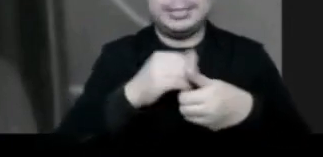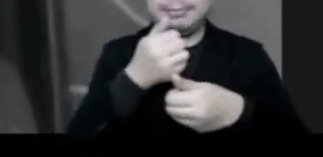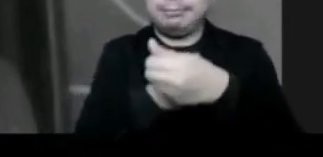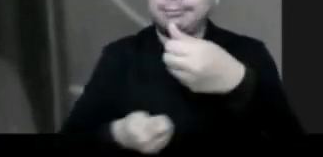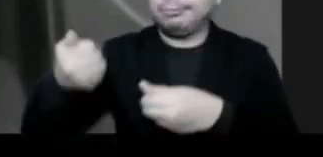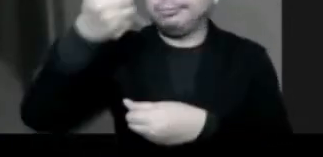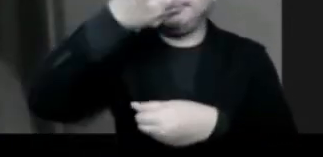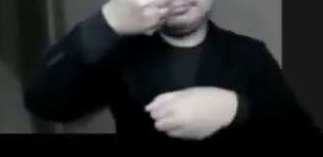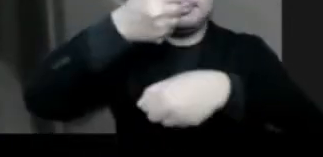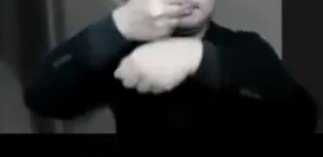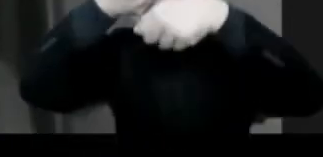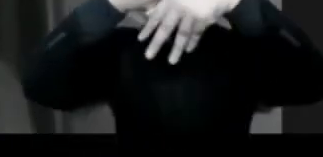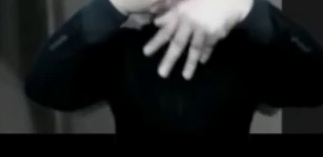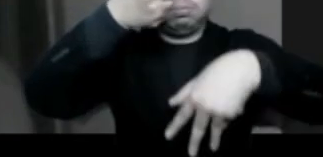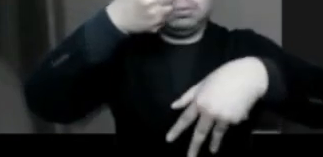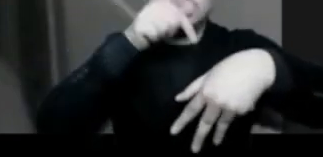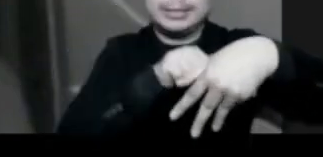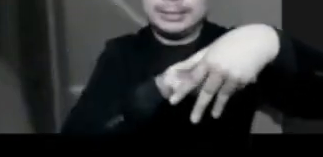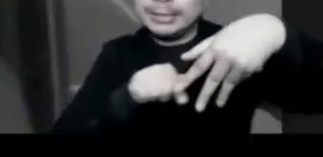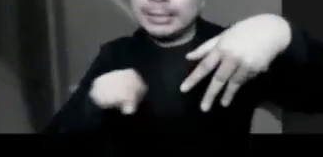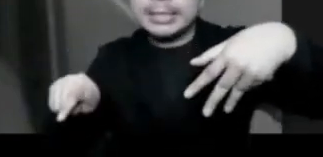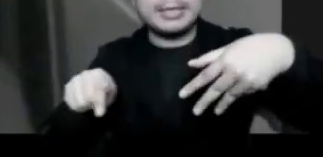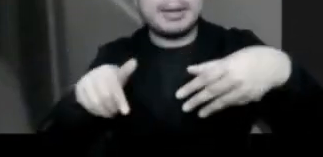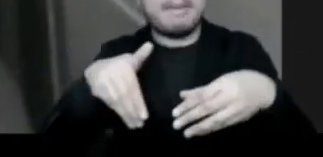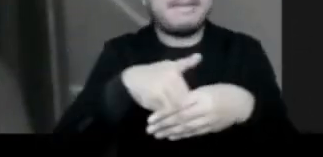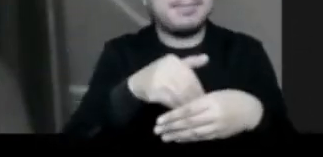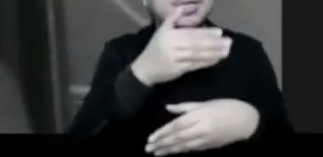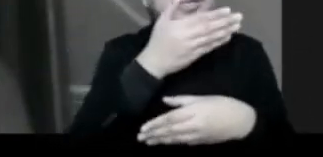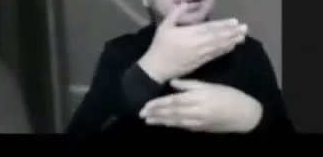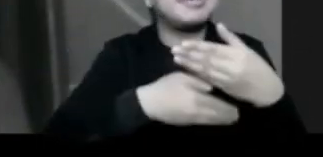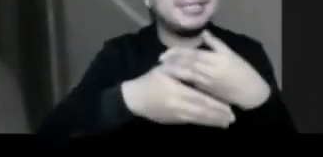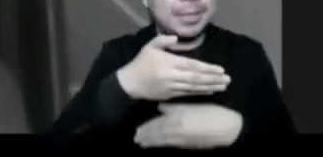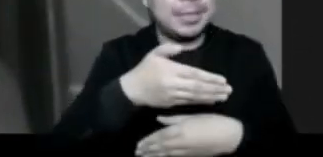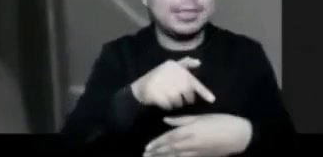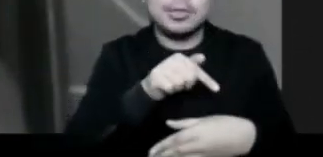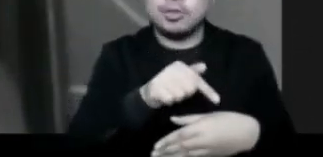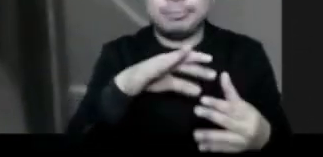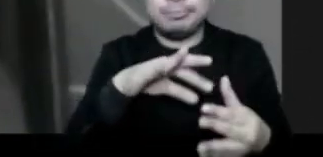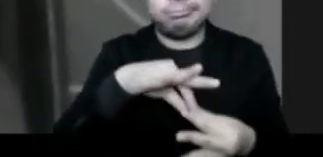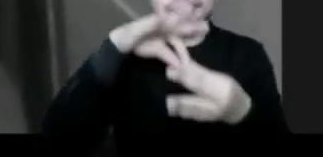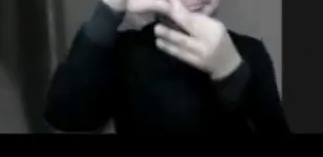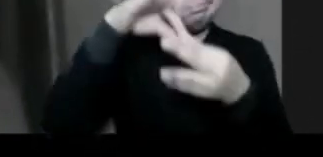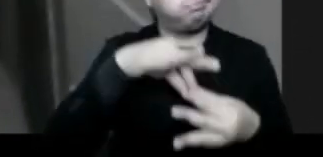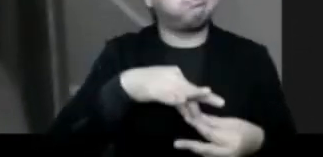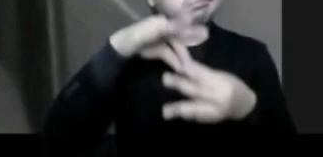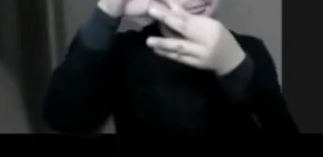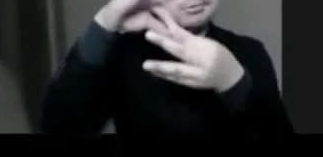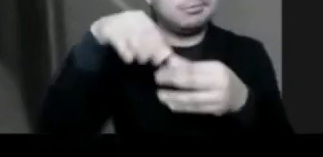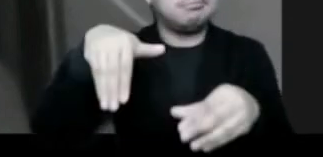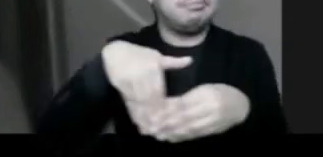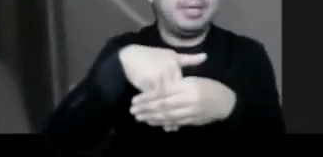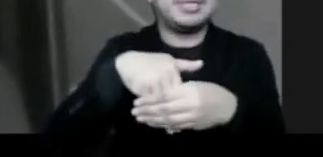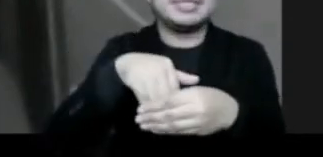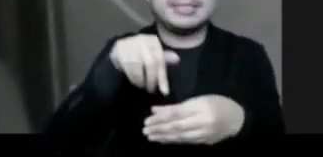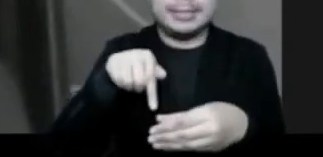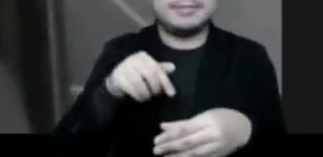our immediate member is an affiliate organization that's an OPD itself.